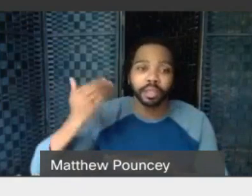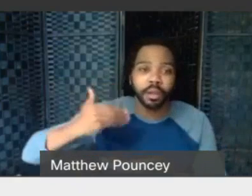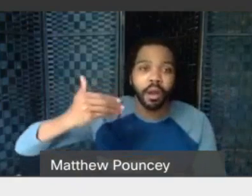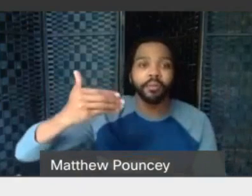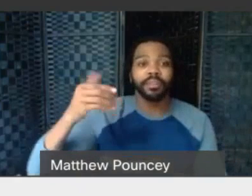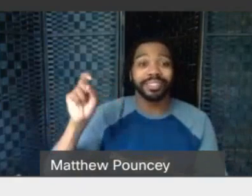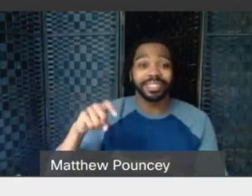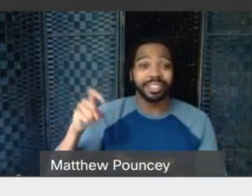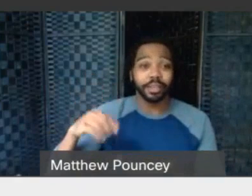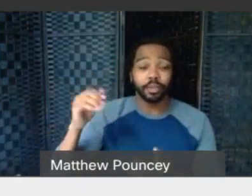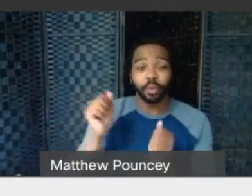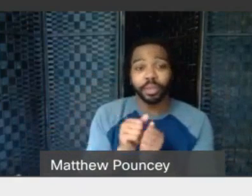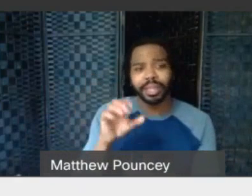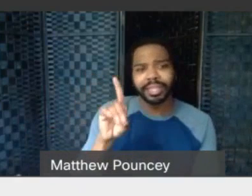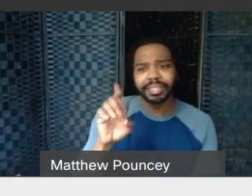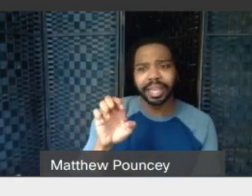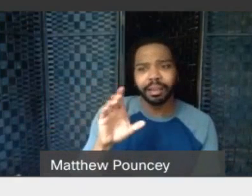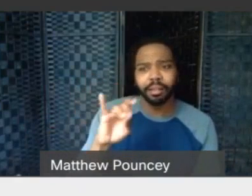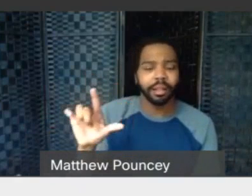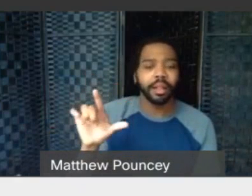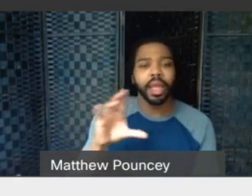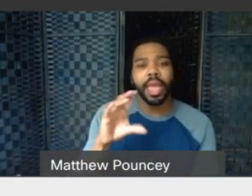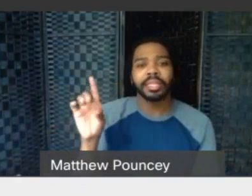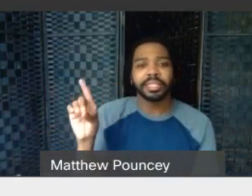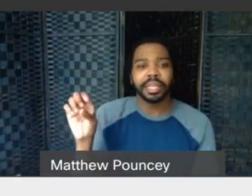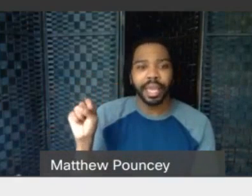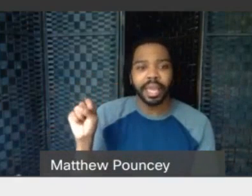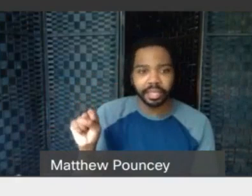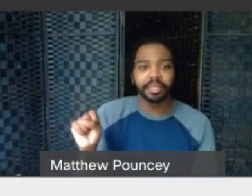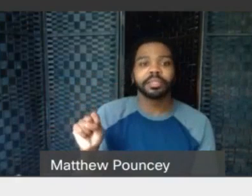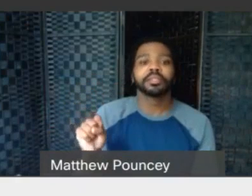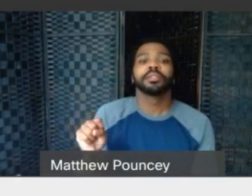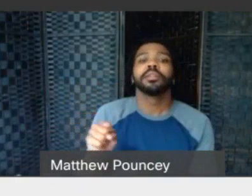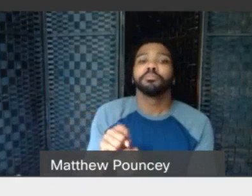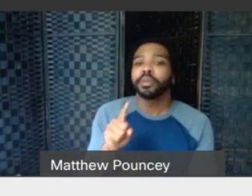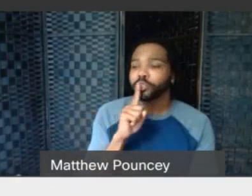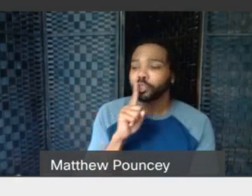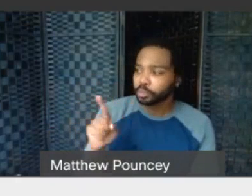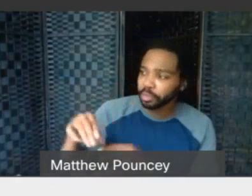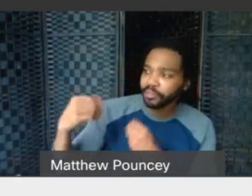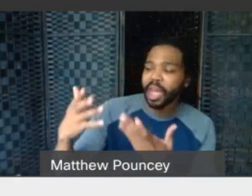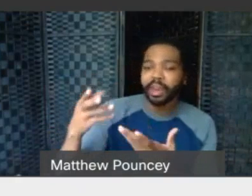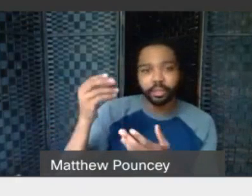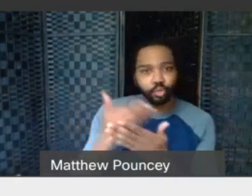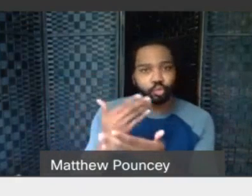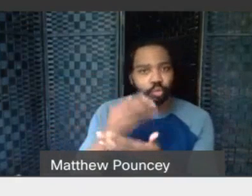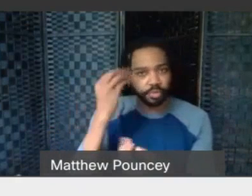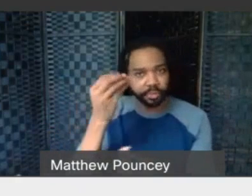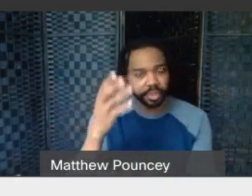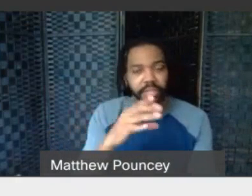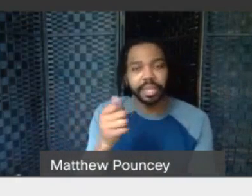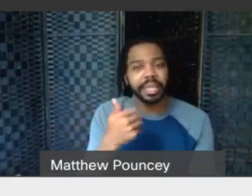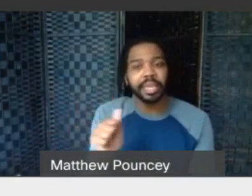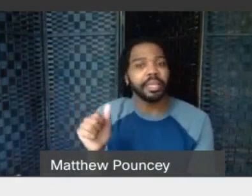with DACL and DDS as needed to provide guidance and review any documents that they would like